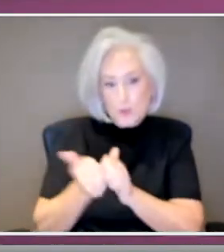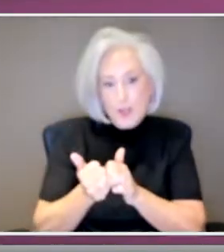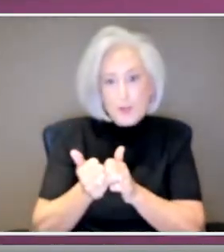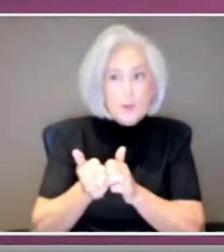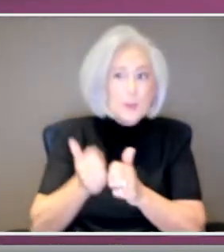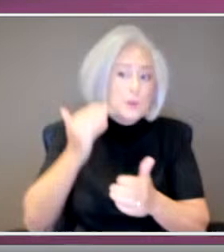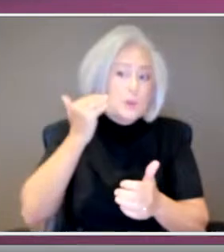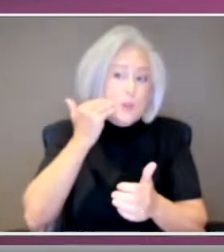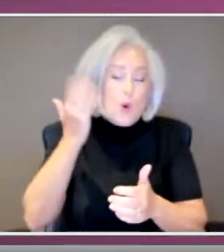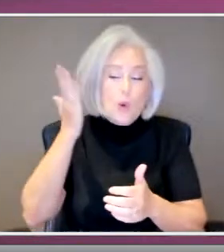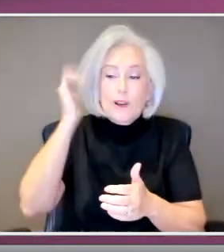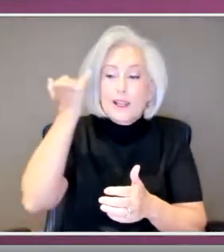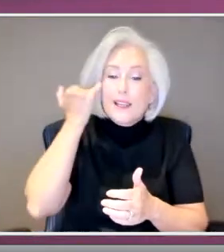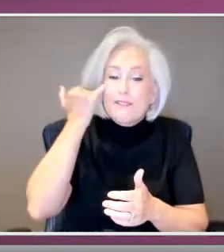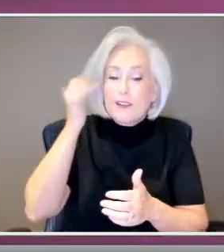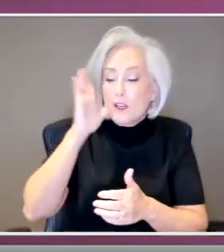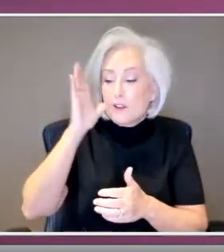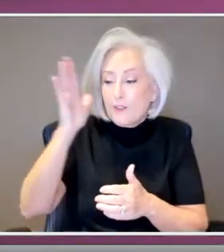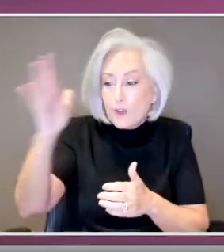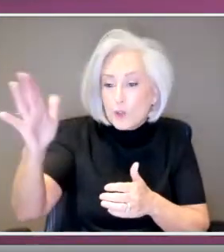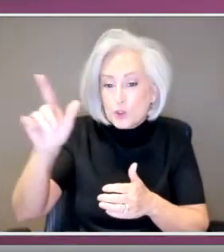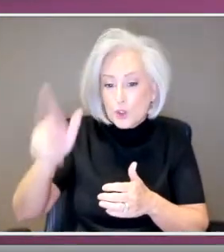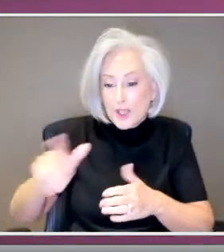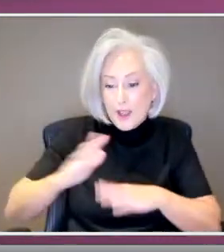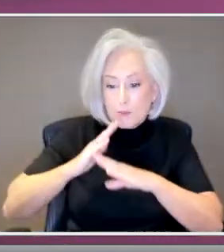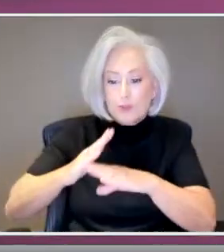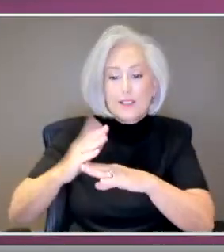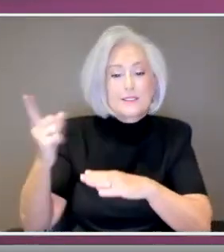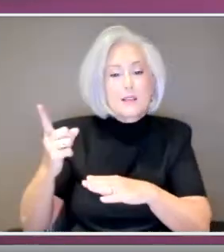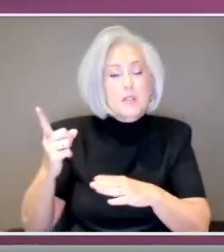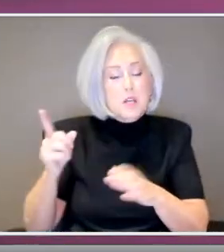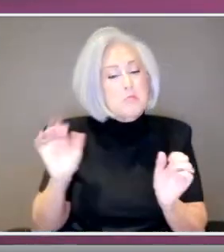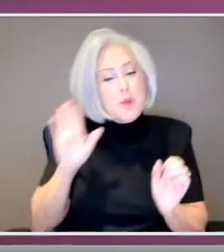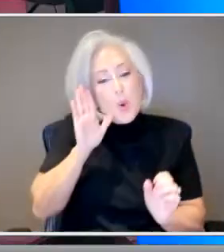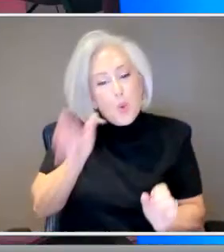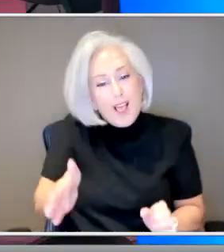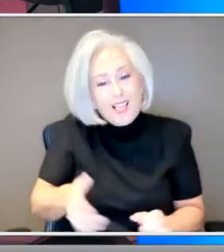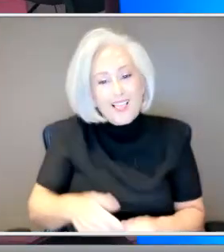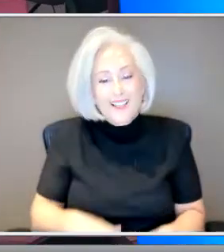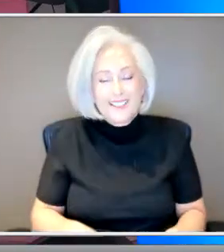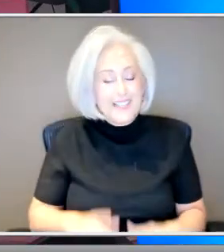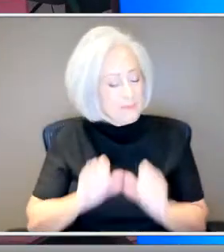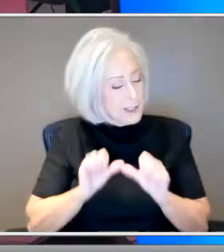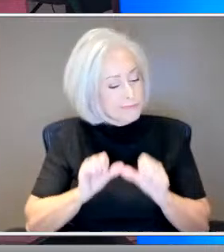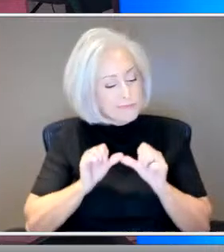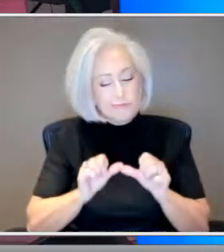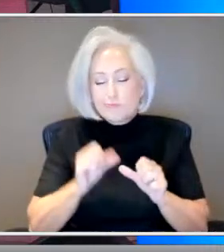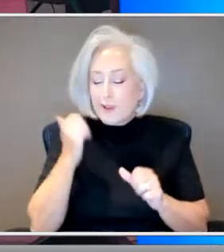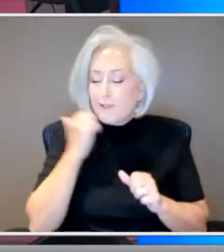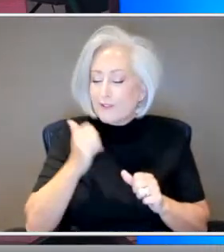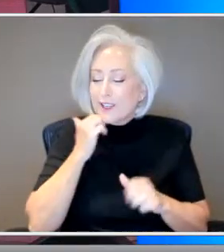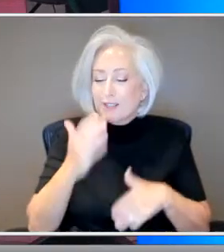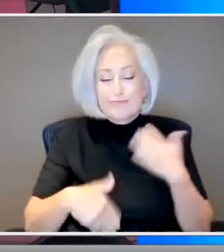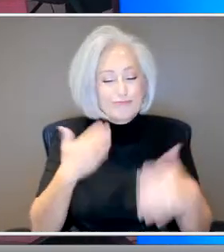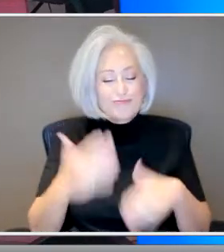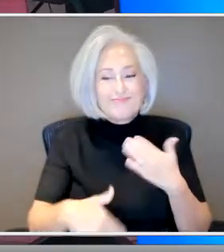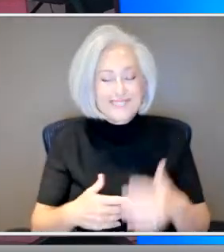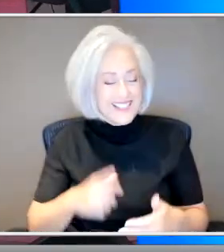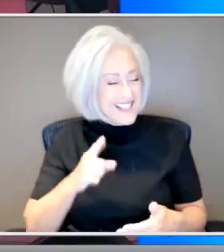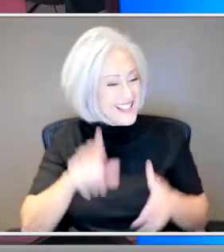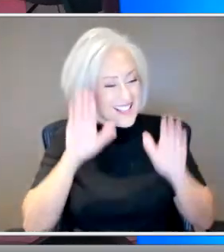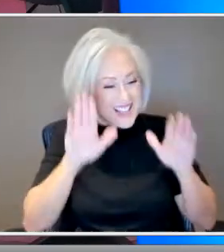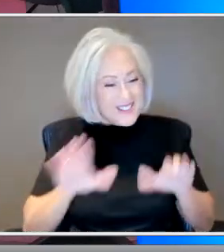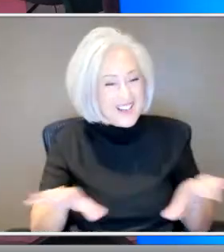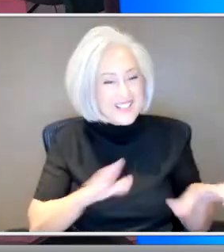happening, then I will. But as of right now, I'm just going to keep going about what I'm doing. And which is a great plan, because you're doing everything right. I want to